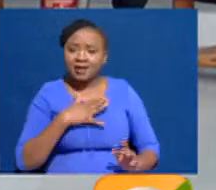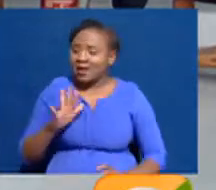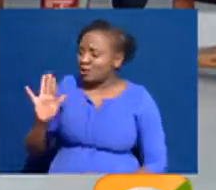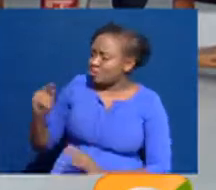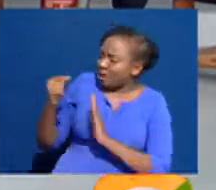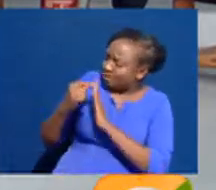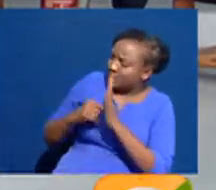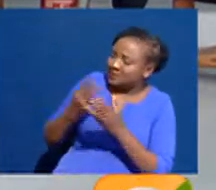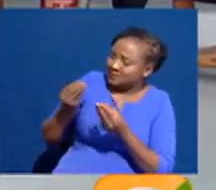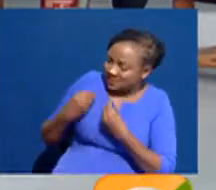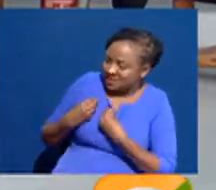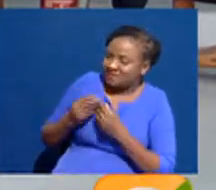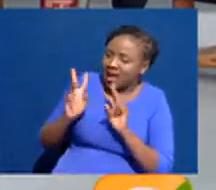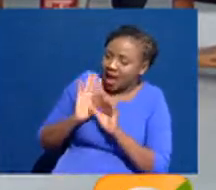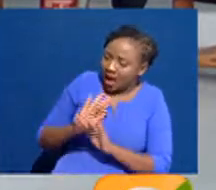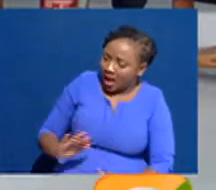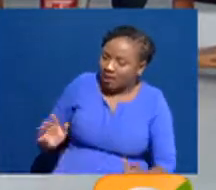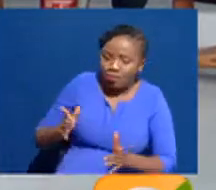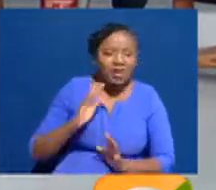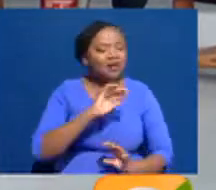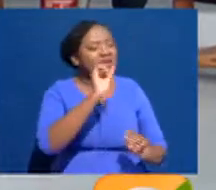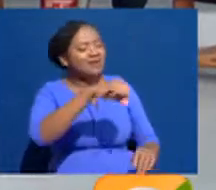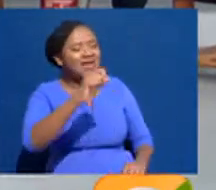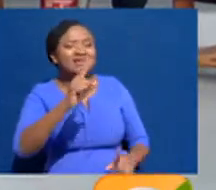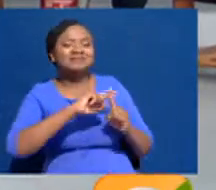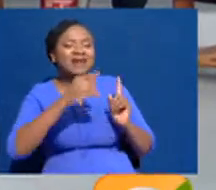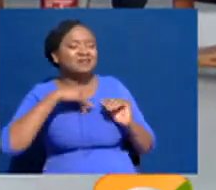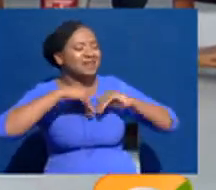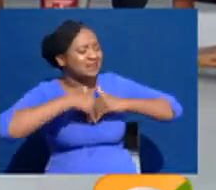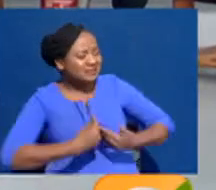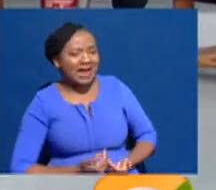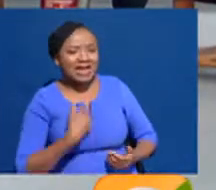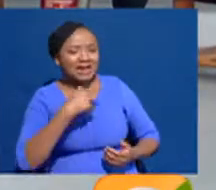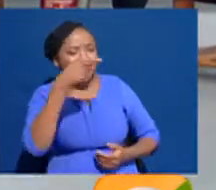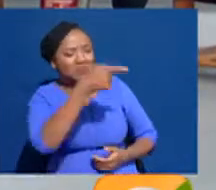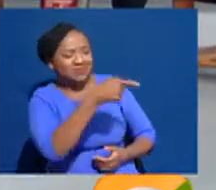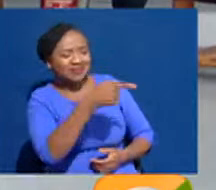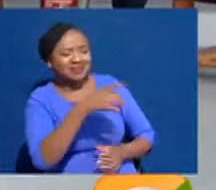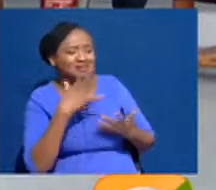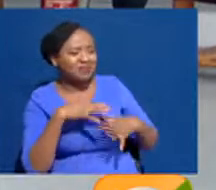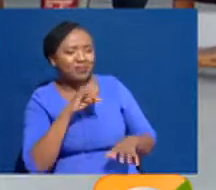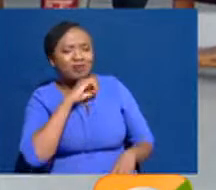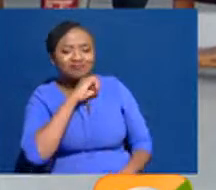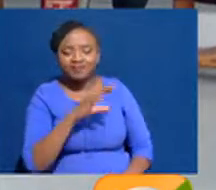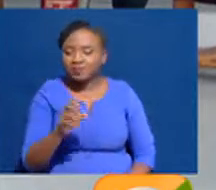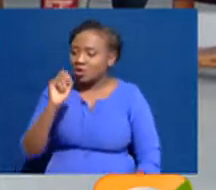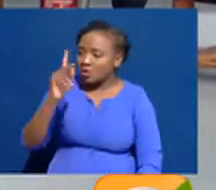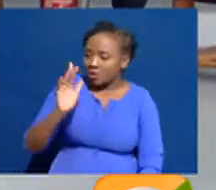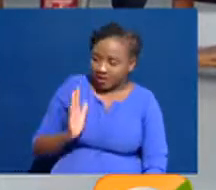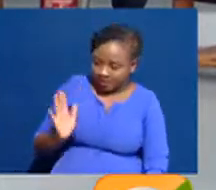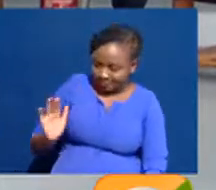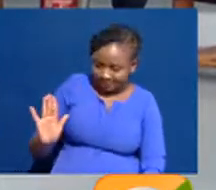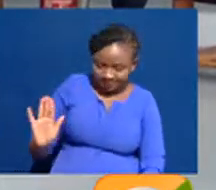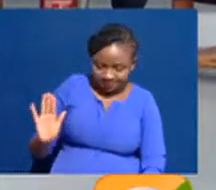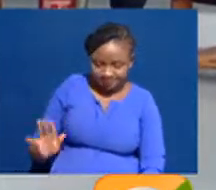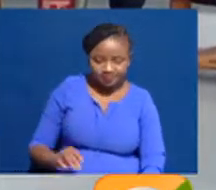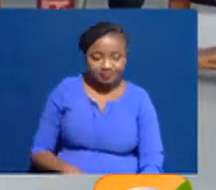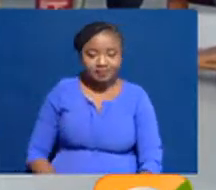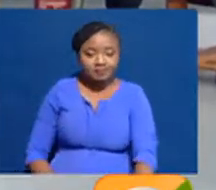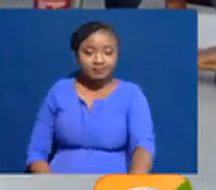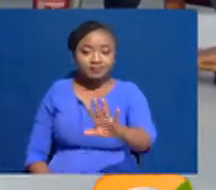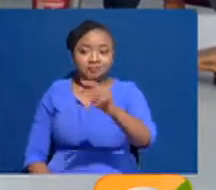Trust me, I do. And it's but not a I'm shouting just match. Sick and tired of this hypocritism. Okay, you know? Let him finish. It's his point. Ridiculous. Go on. My point